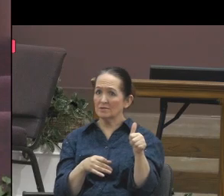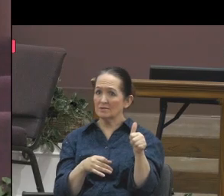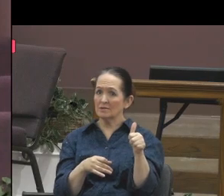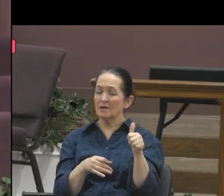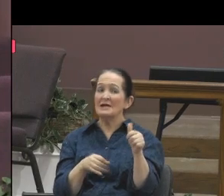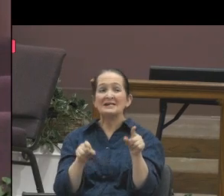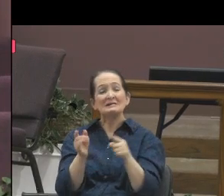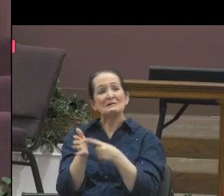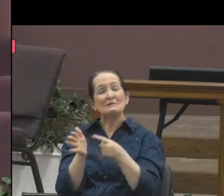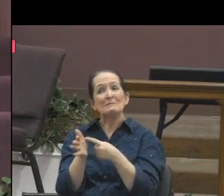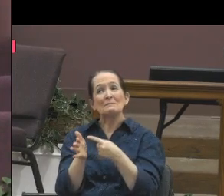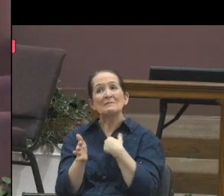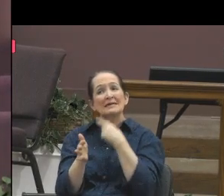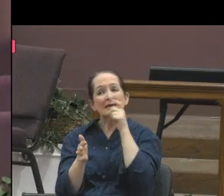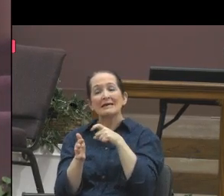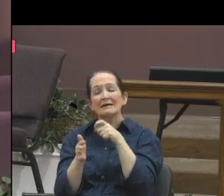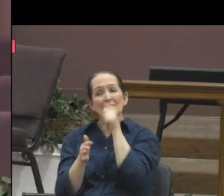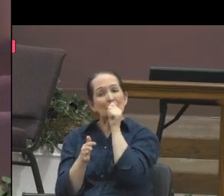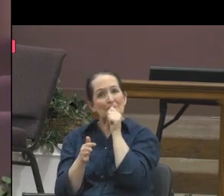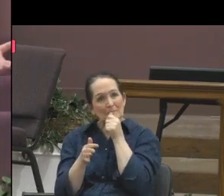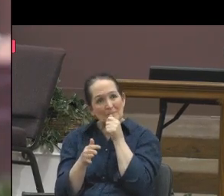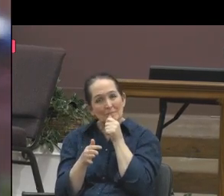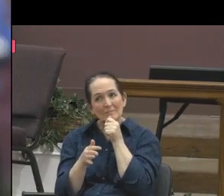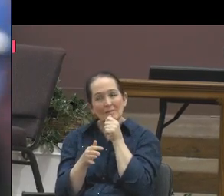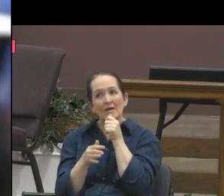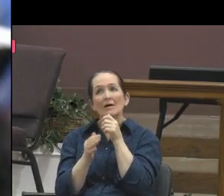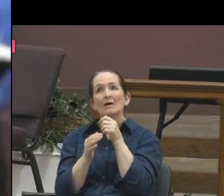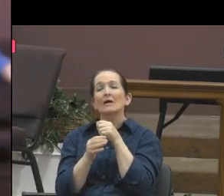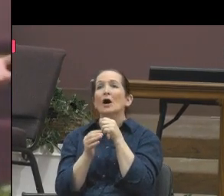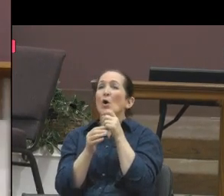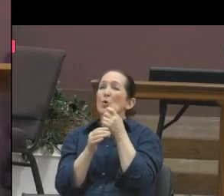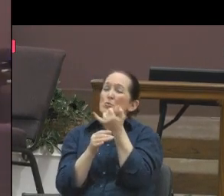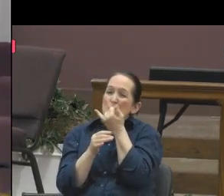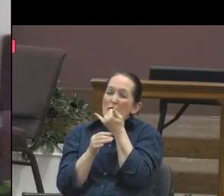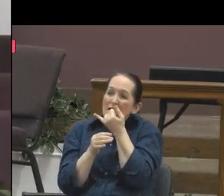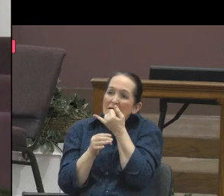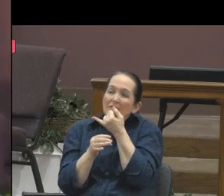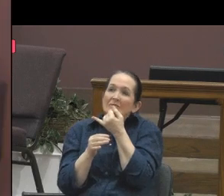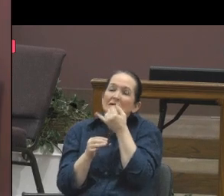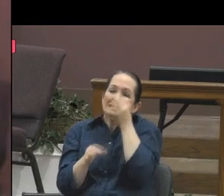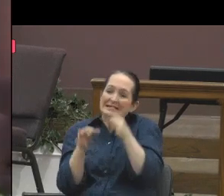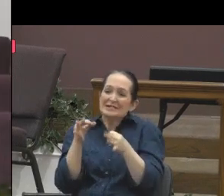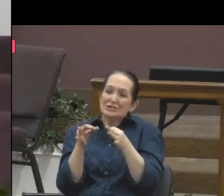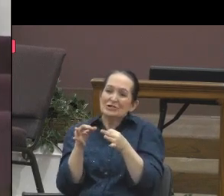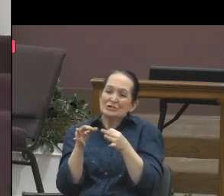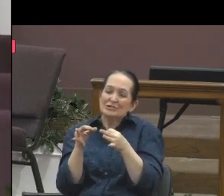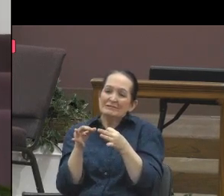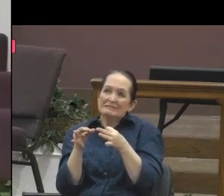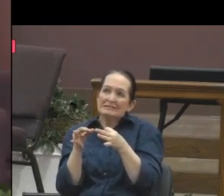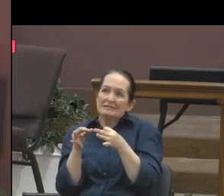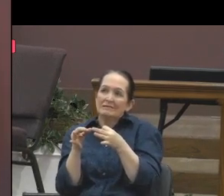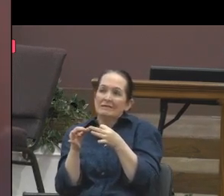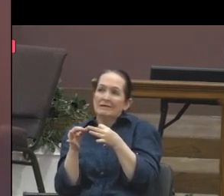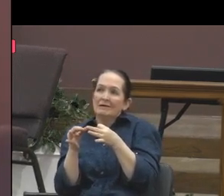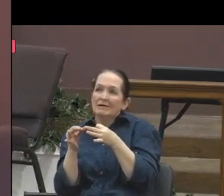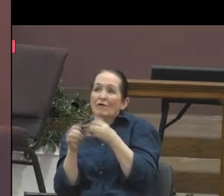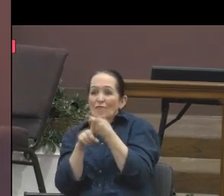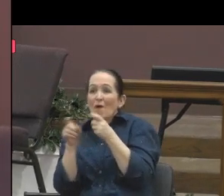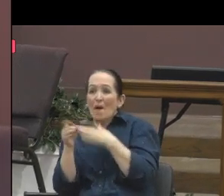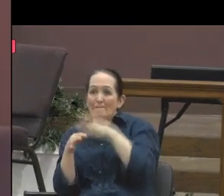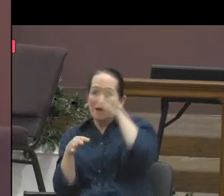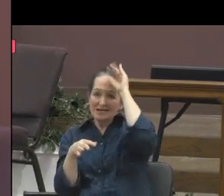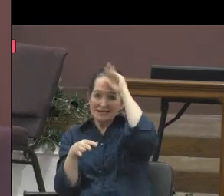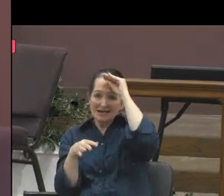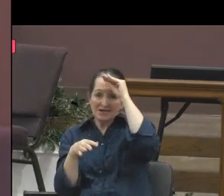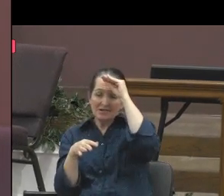And sometimes I have to tolerate a wrong decision on my son's part in order for him